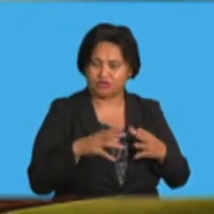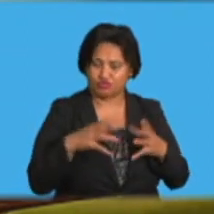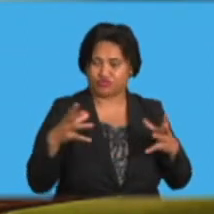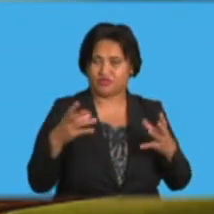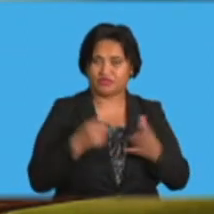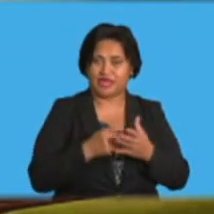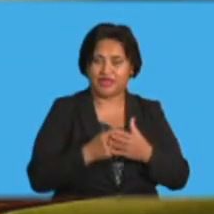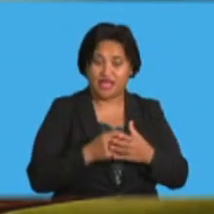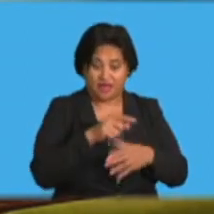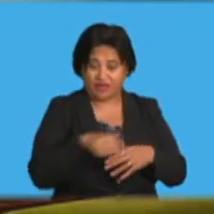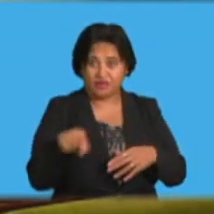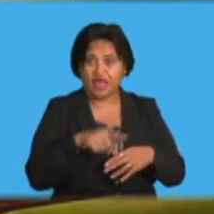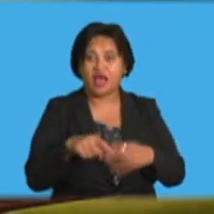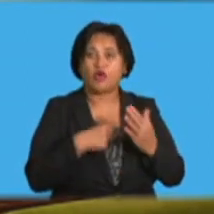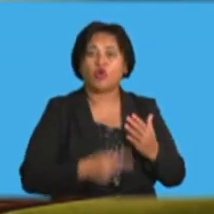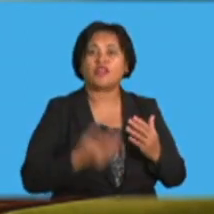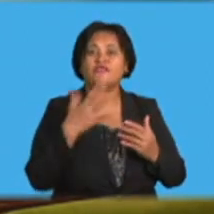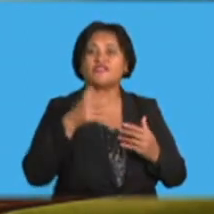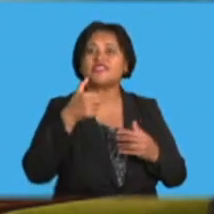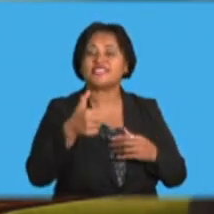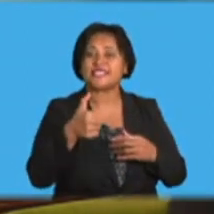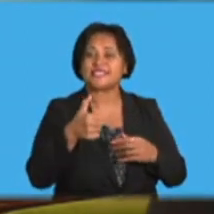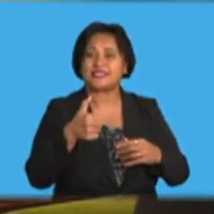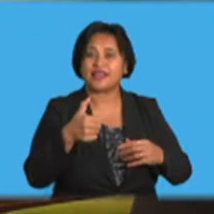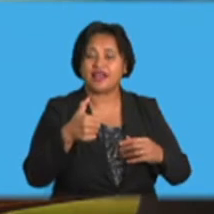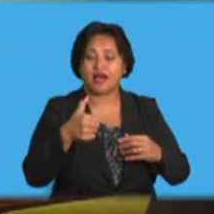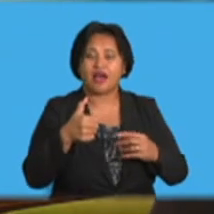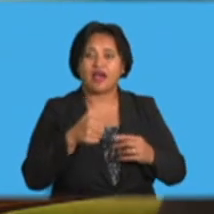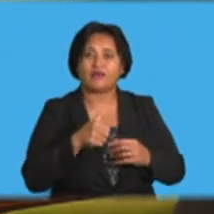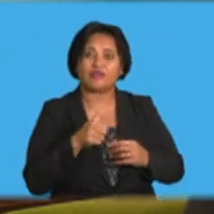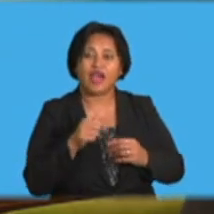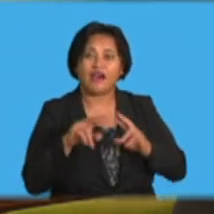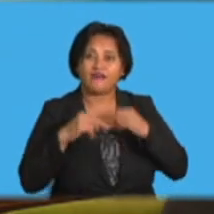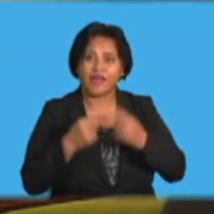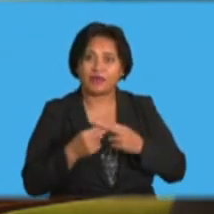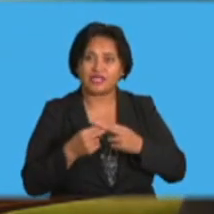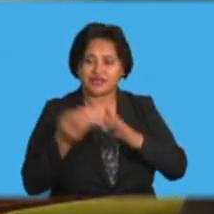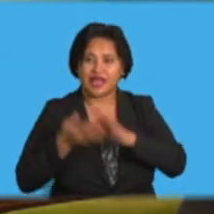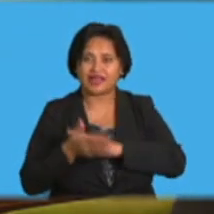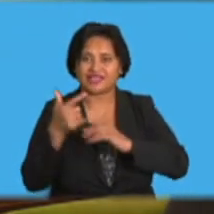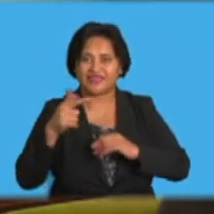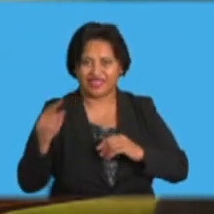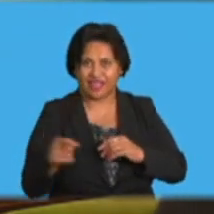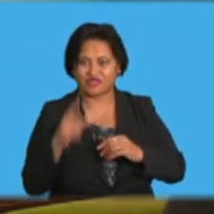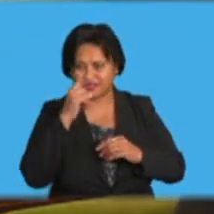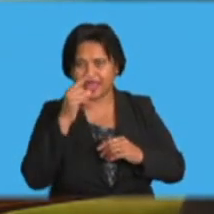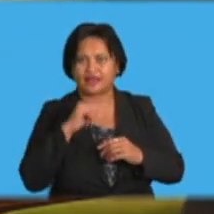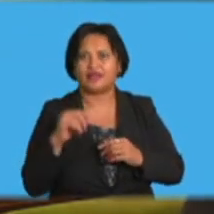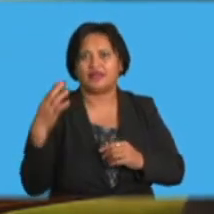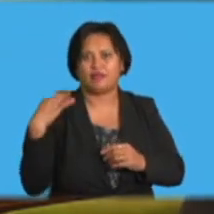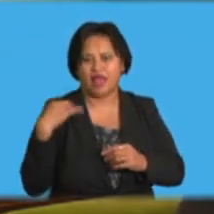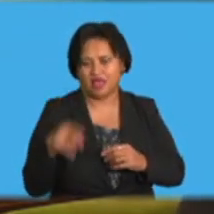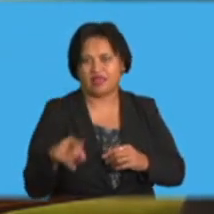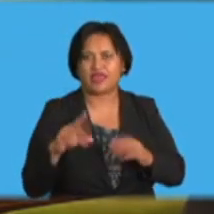only 56 households were actually eligible for the $7,000 payout, as their homes were either totally destroyed or suffered severe